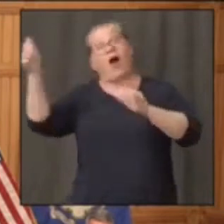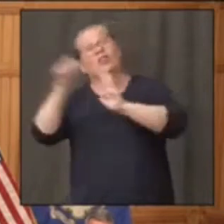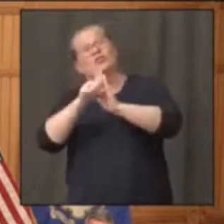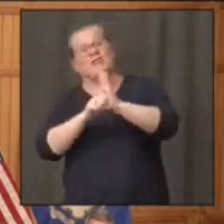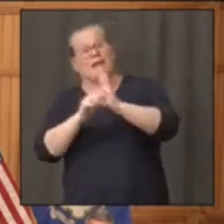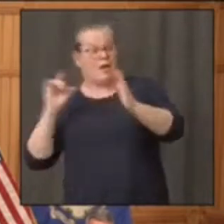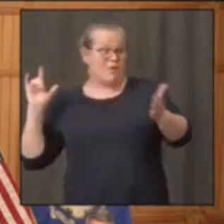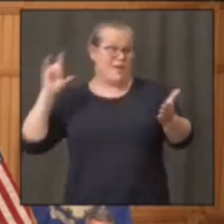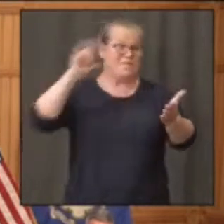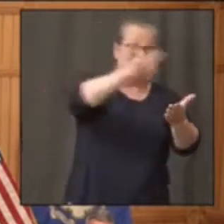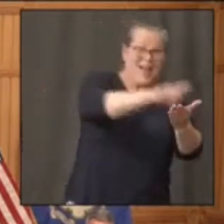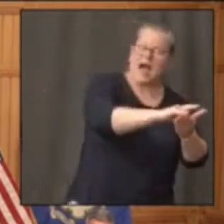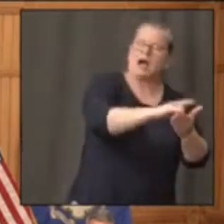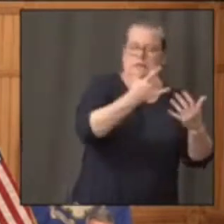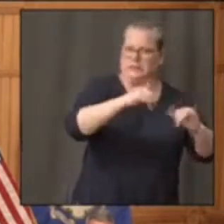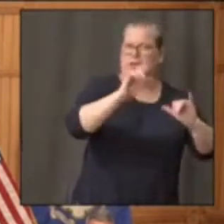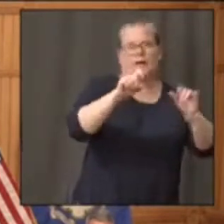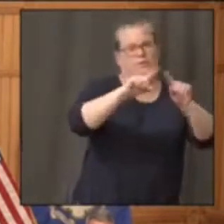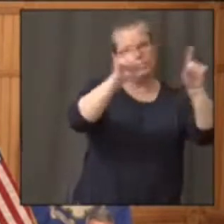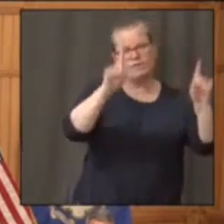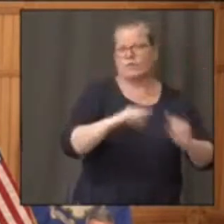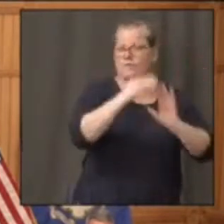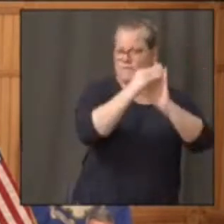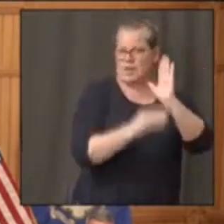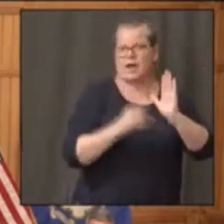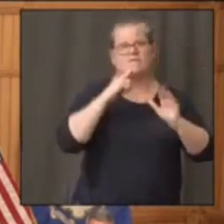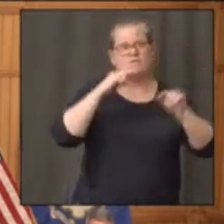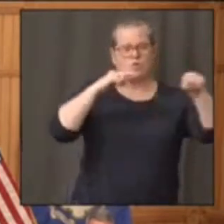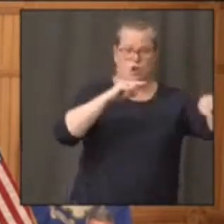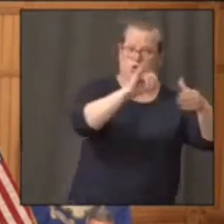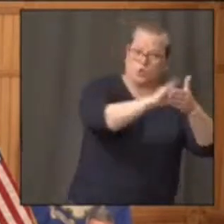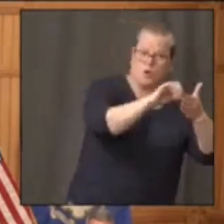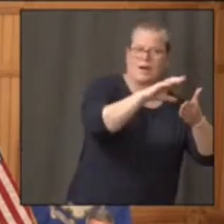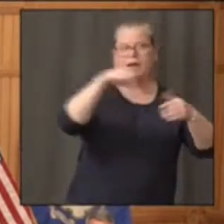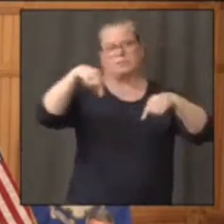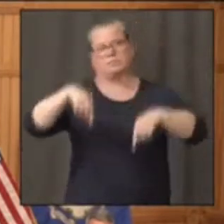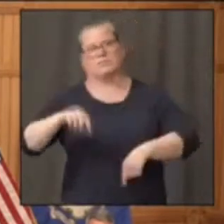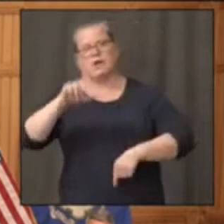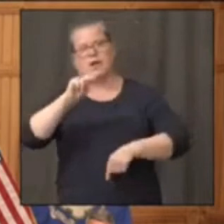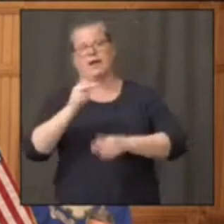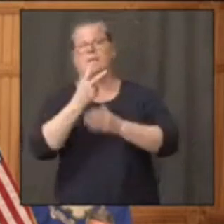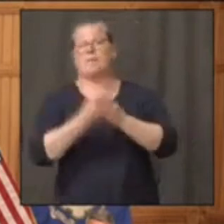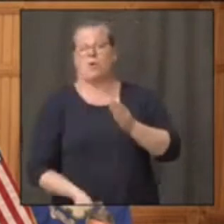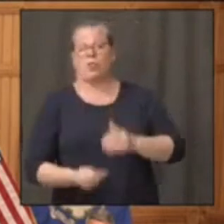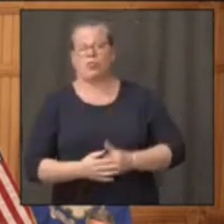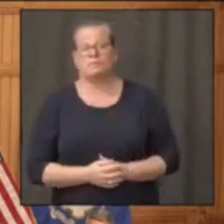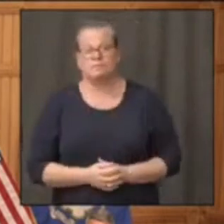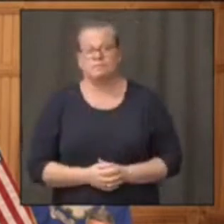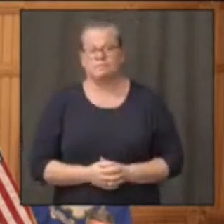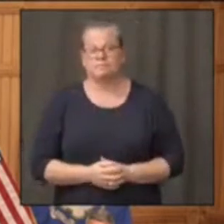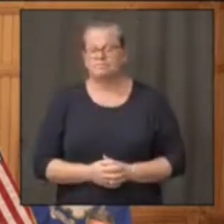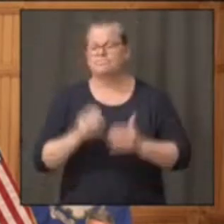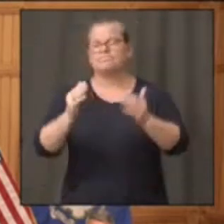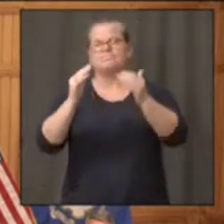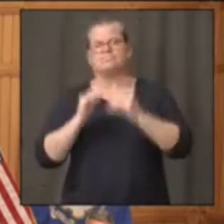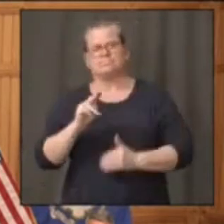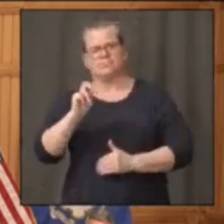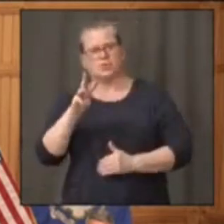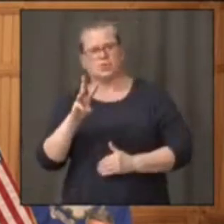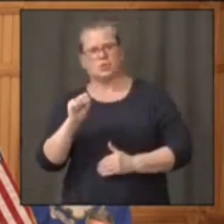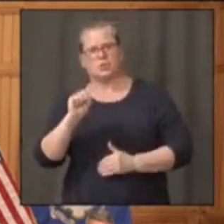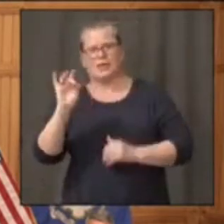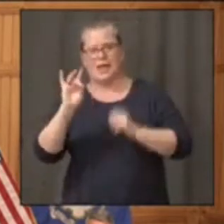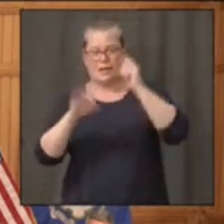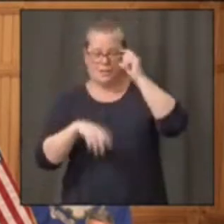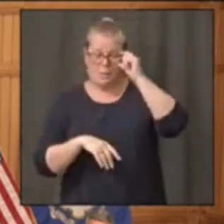Good afternoon, everyone. Governor, with respect to the false positives, what is the next